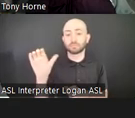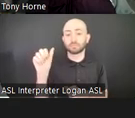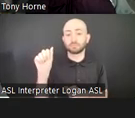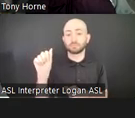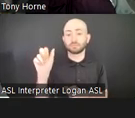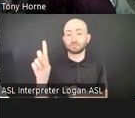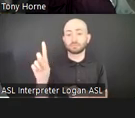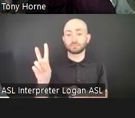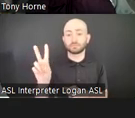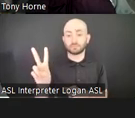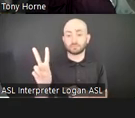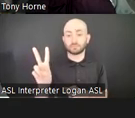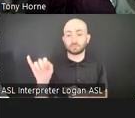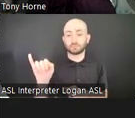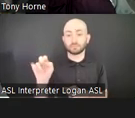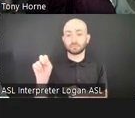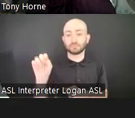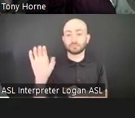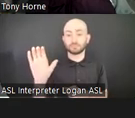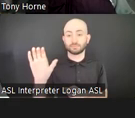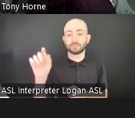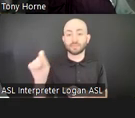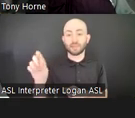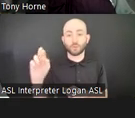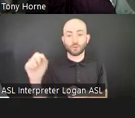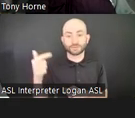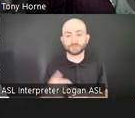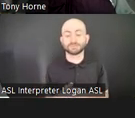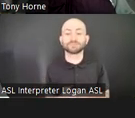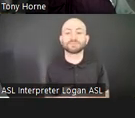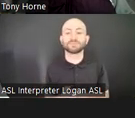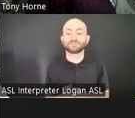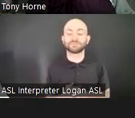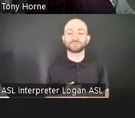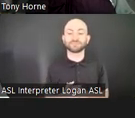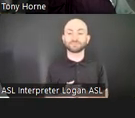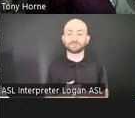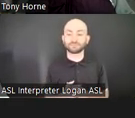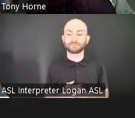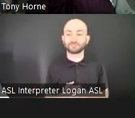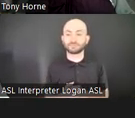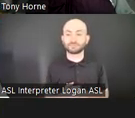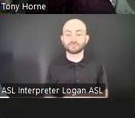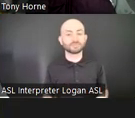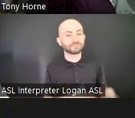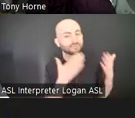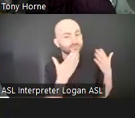v i n c dot org thank you